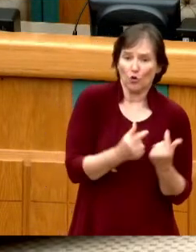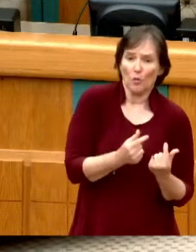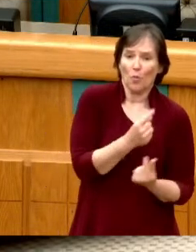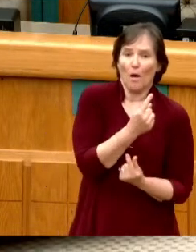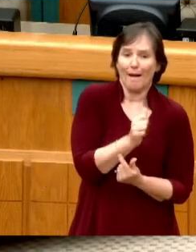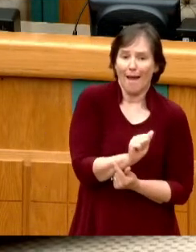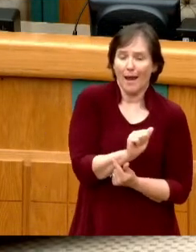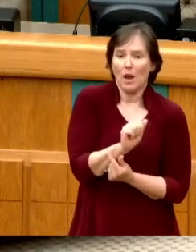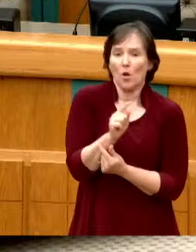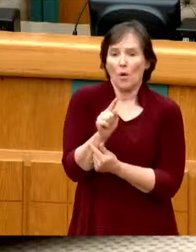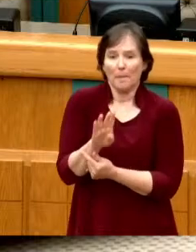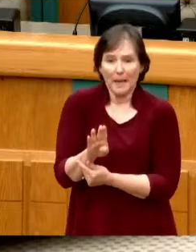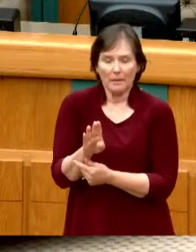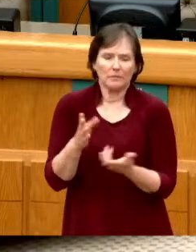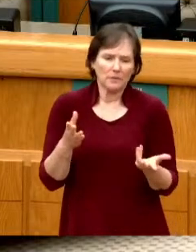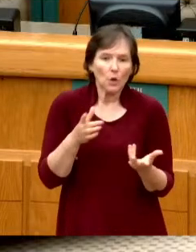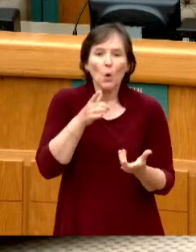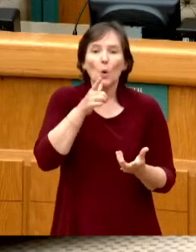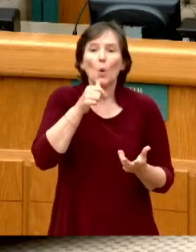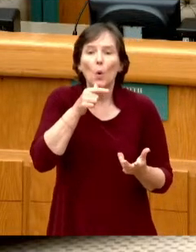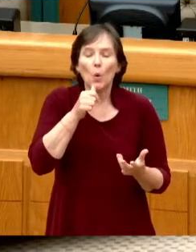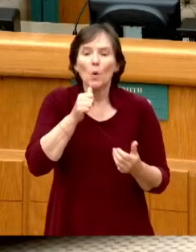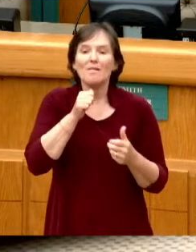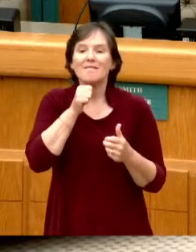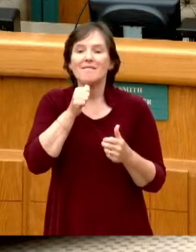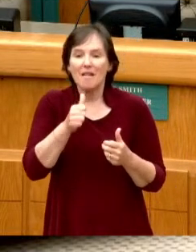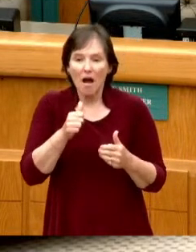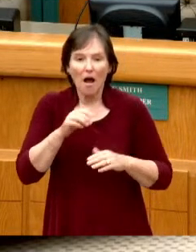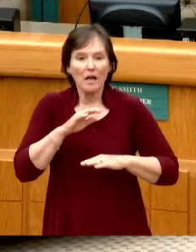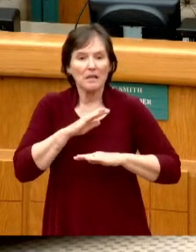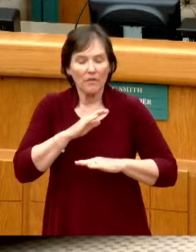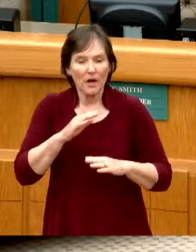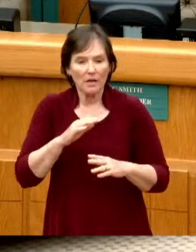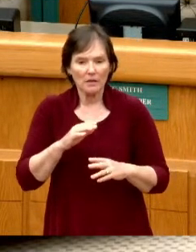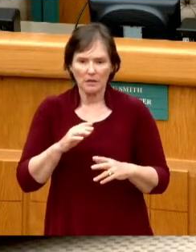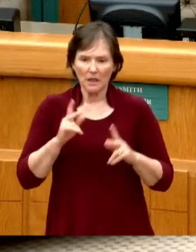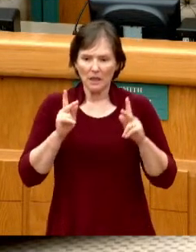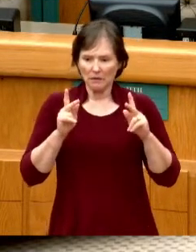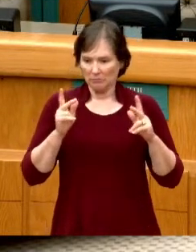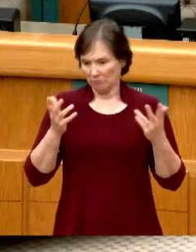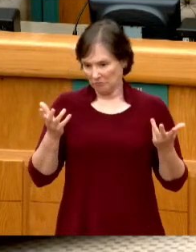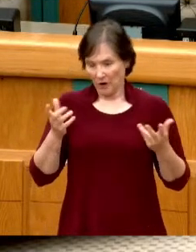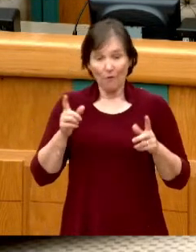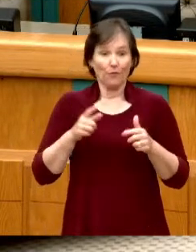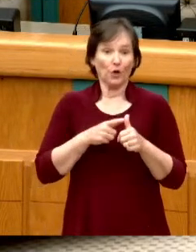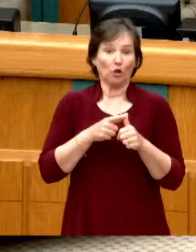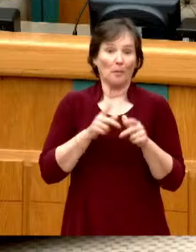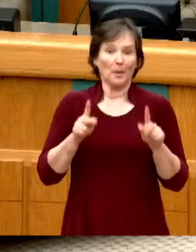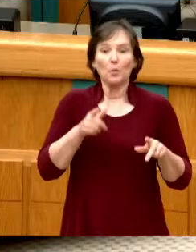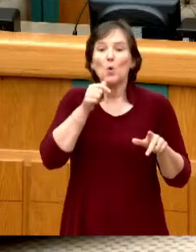Who doesn't it serve? Well, it doesn't serve those who can't travel to the mega clinic.